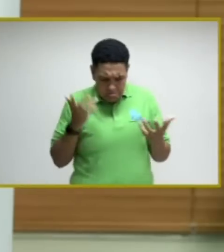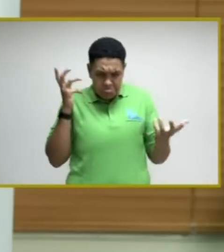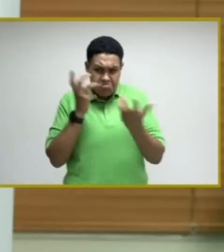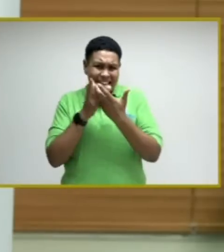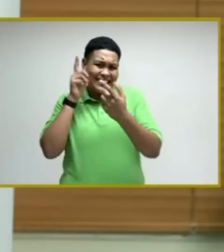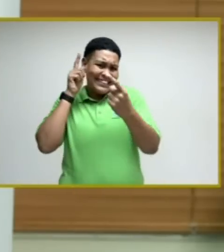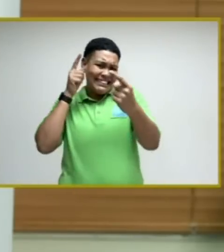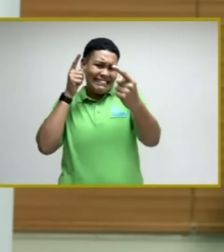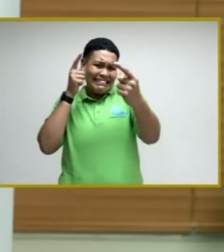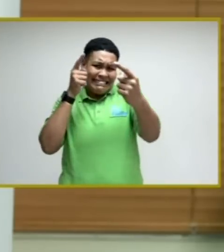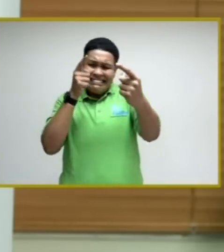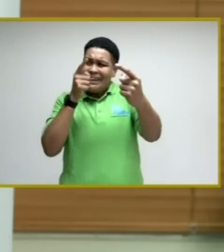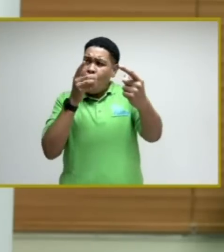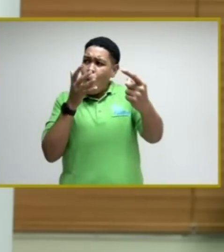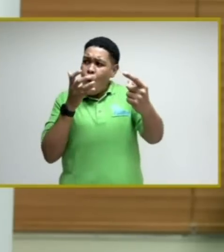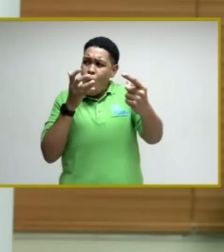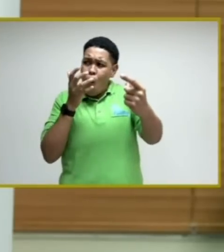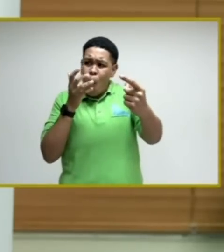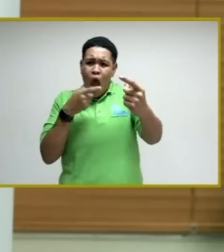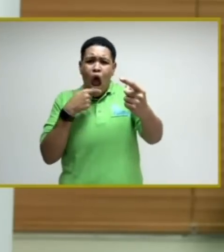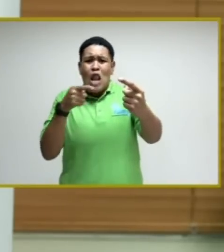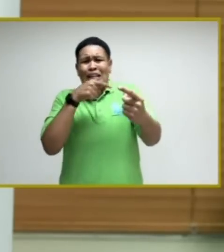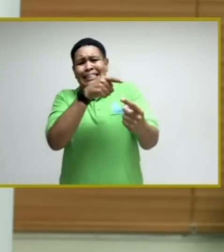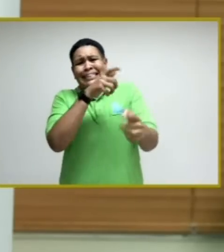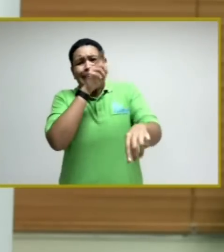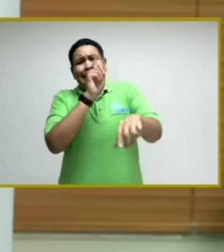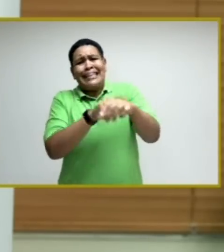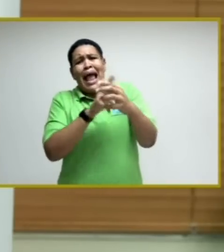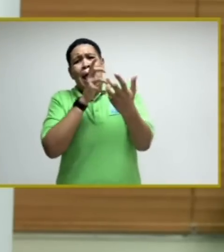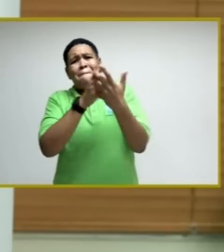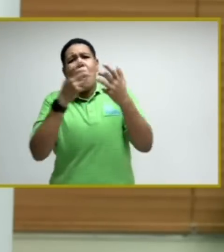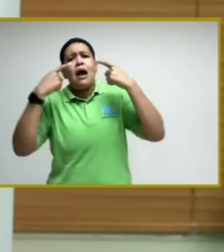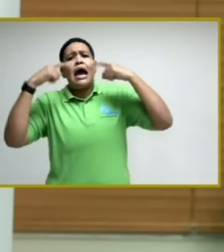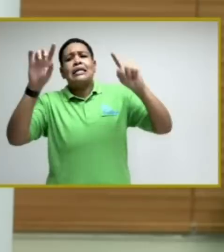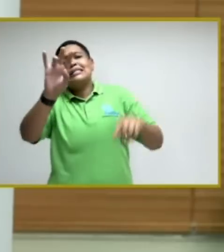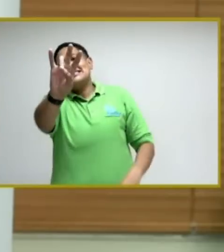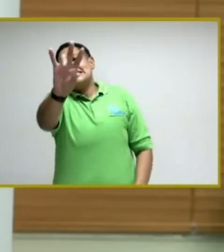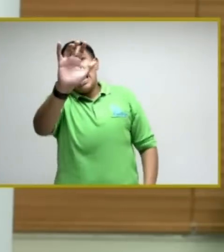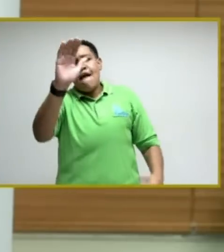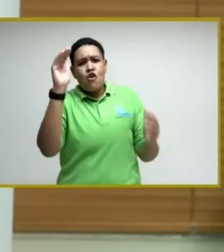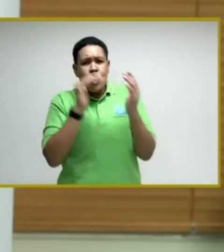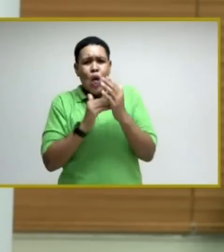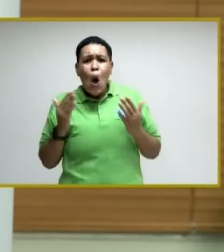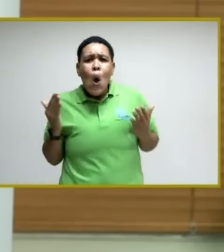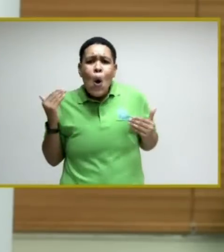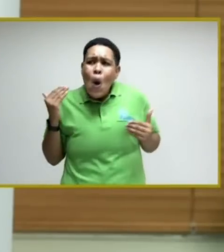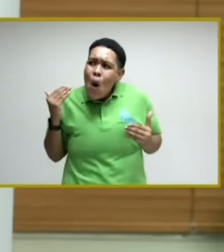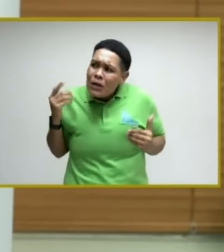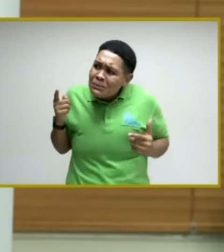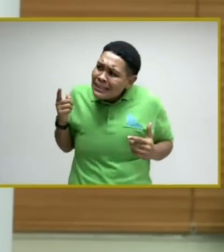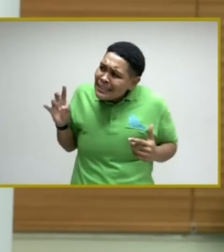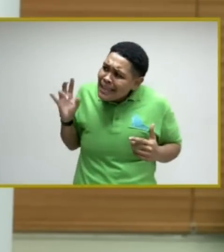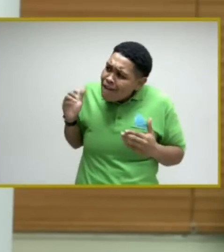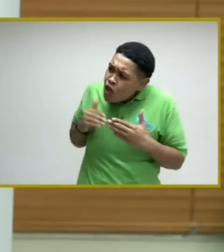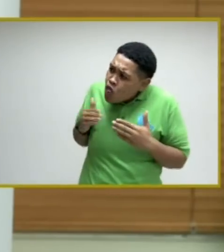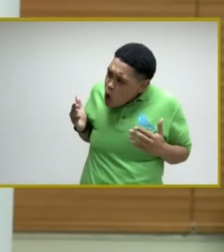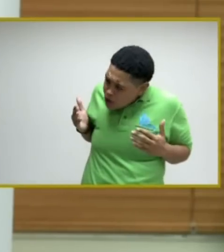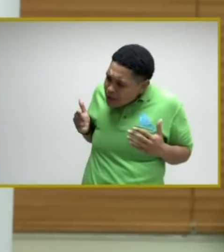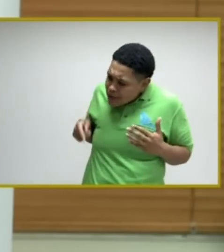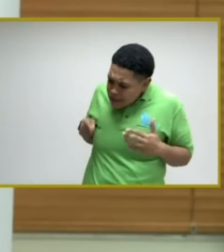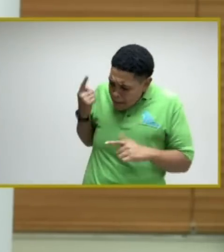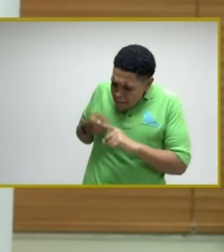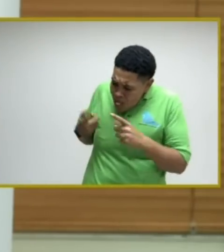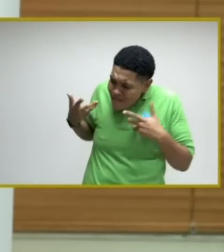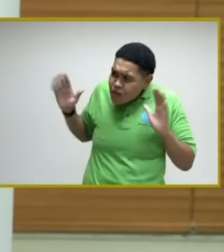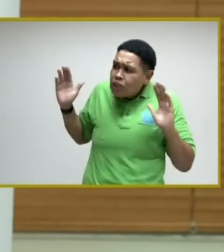that we had originally set and announced, which is to achieve 700,000 doses of vaccine by the end of this month, meaning